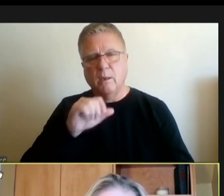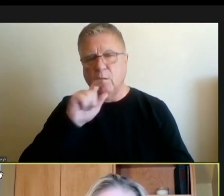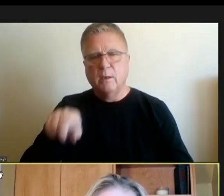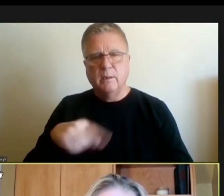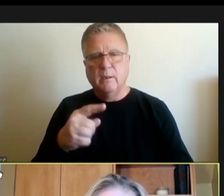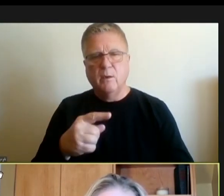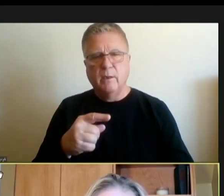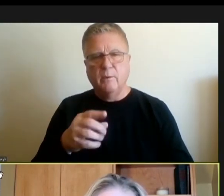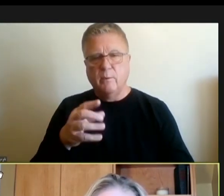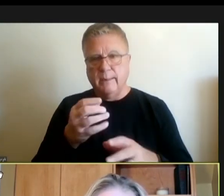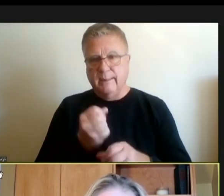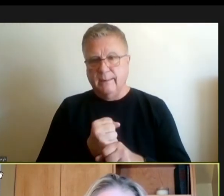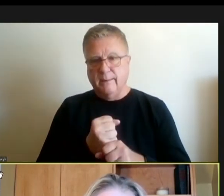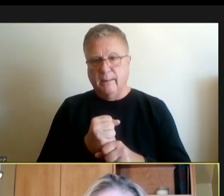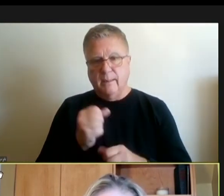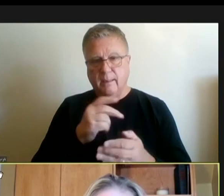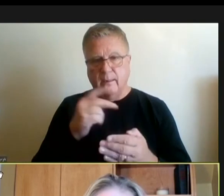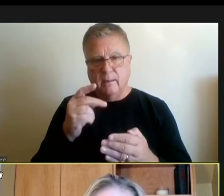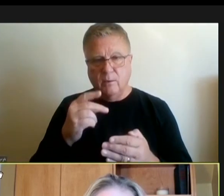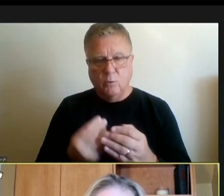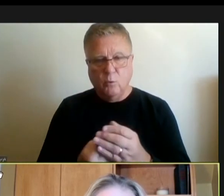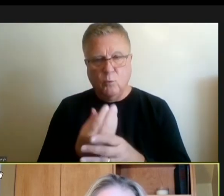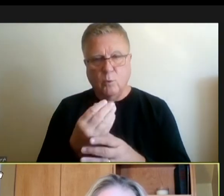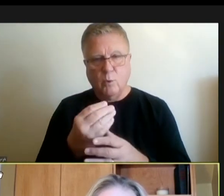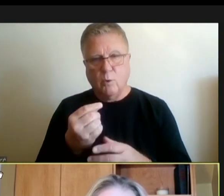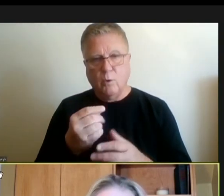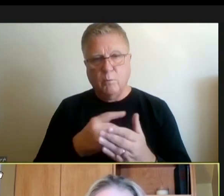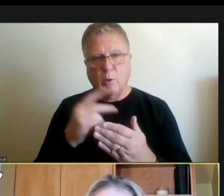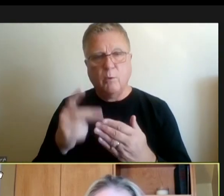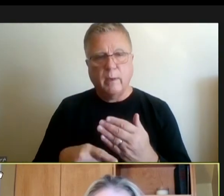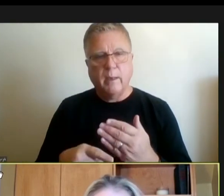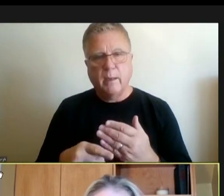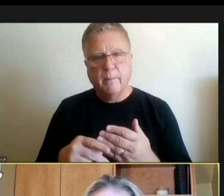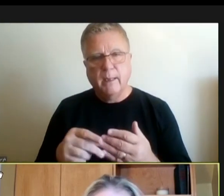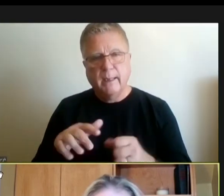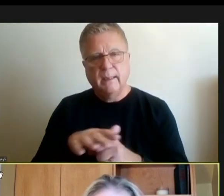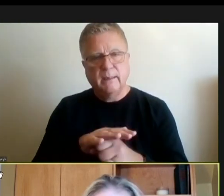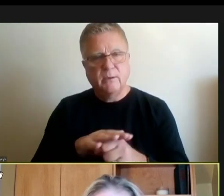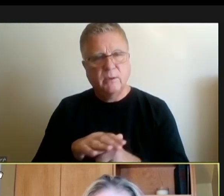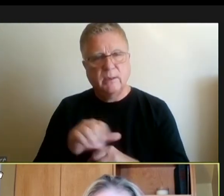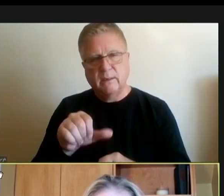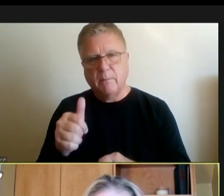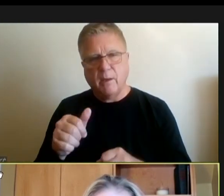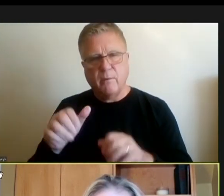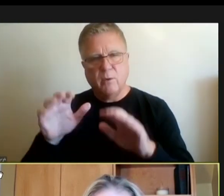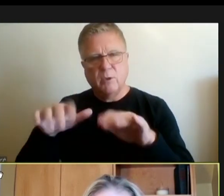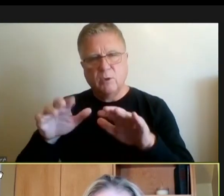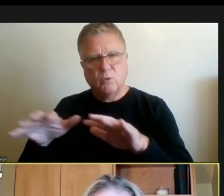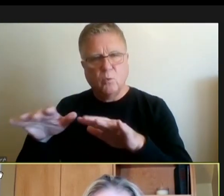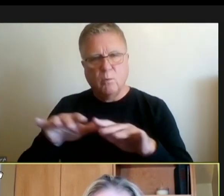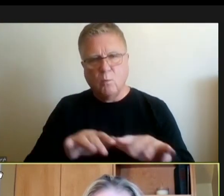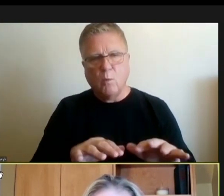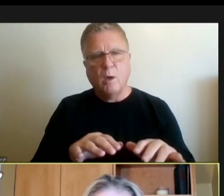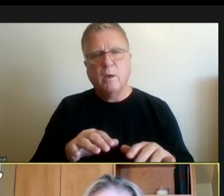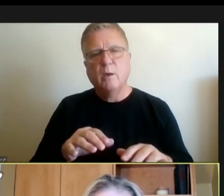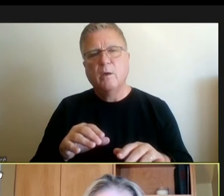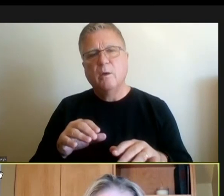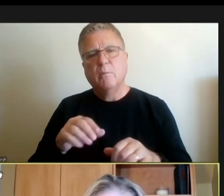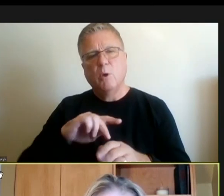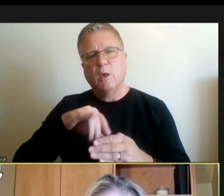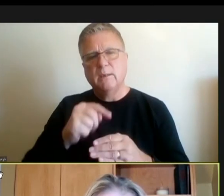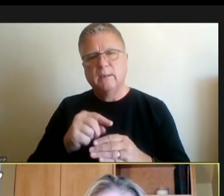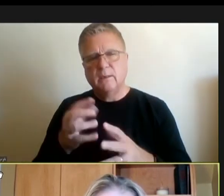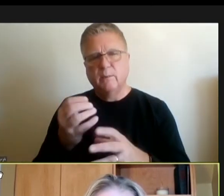of the Grow Grant Program in the district I represent. There are some other stormwater projects that I believe are recipients as well on